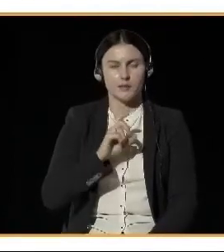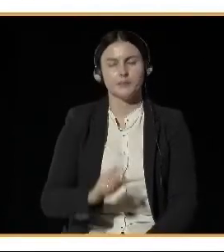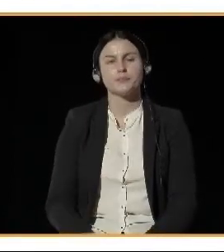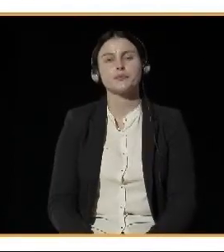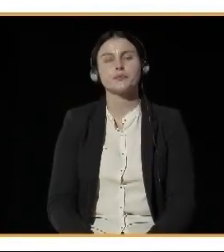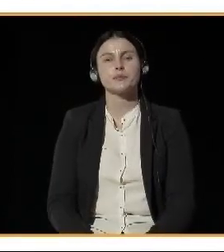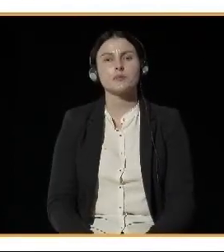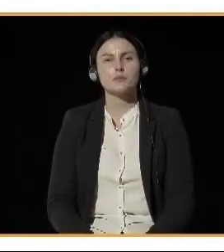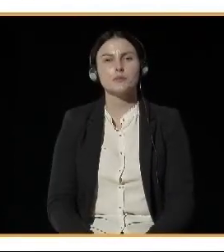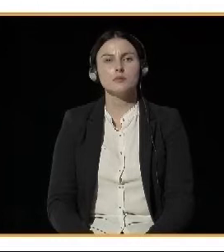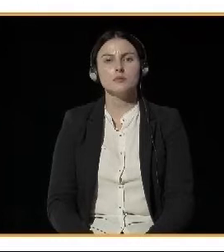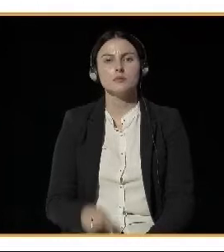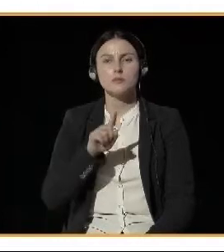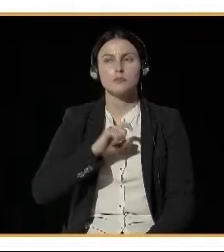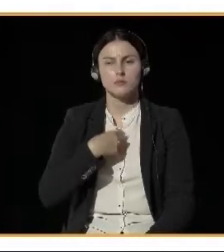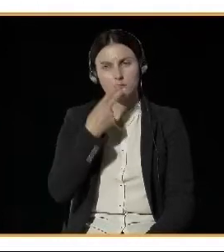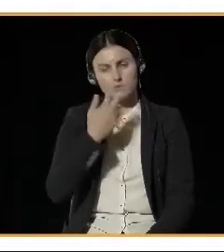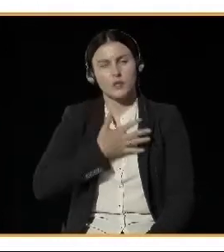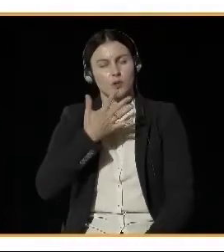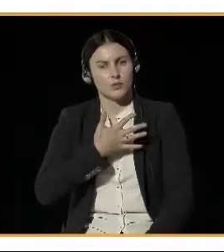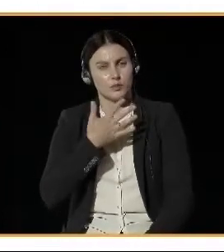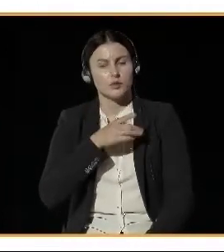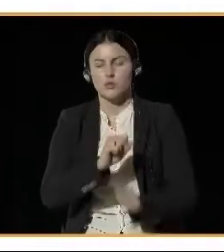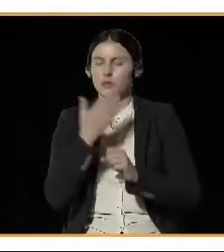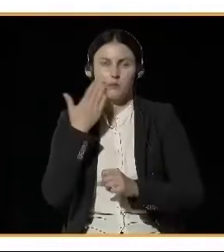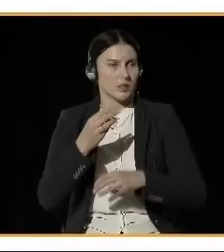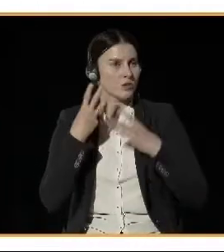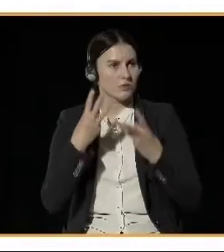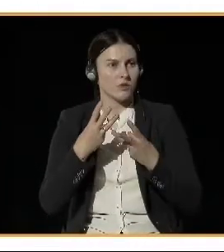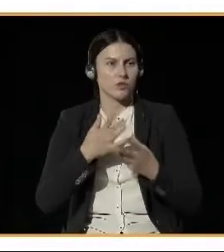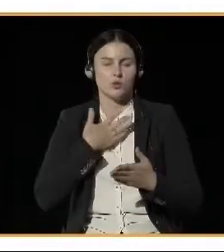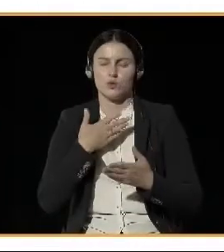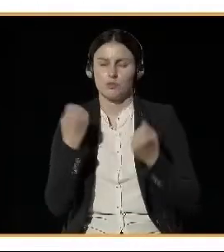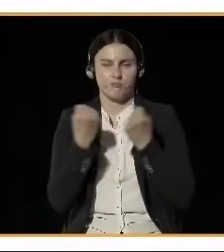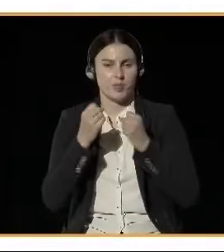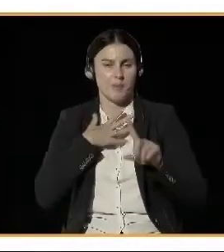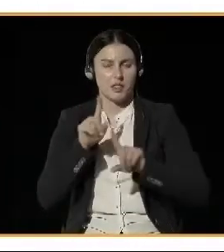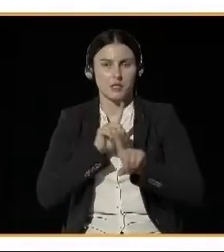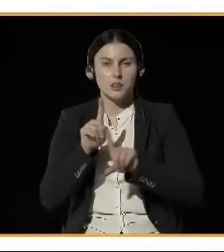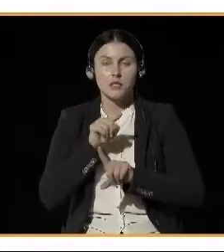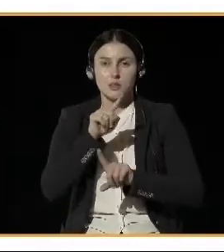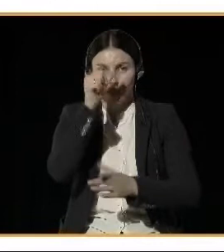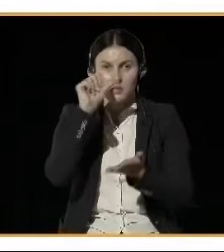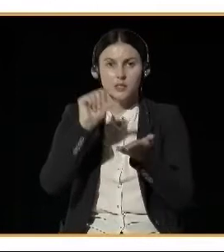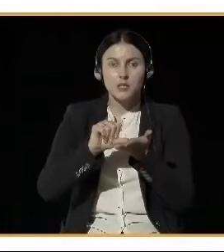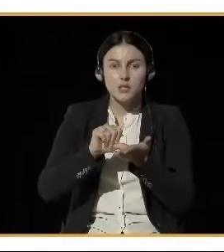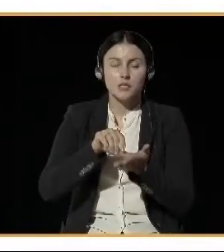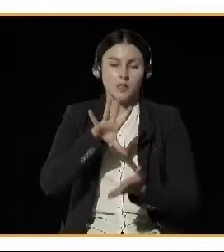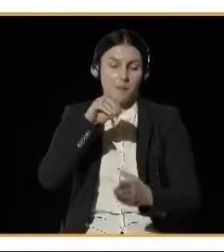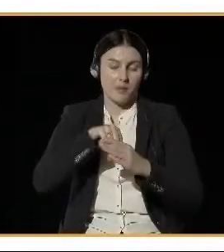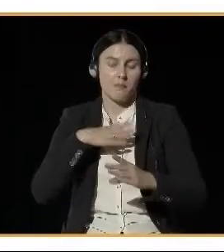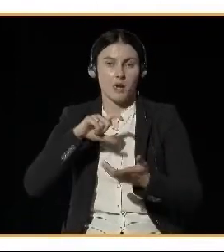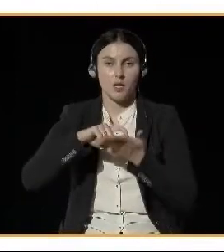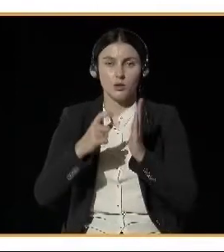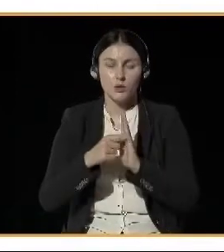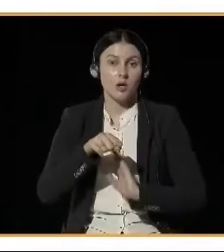whole system because they, as I said, operate locally and they provide substantial